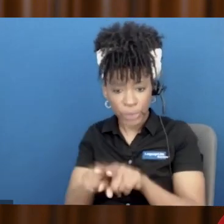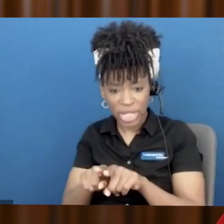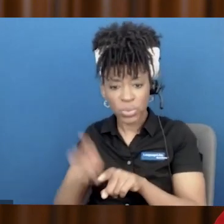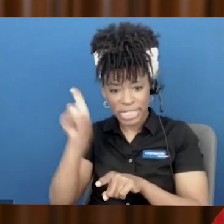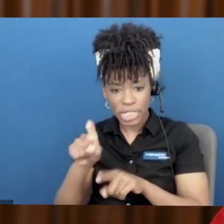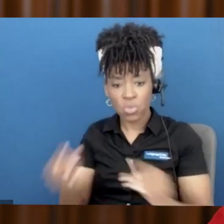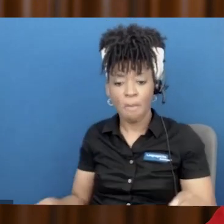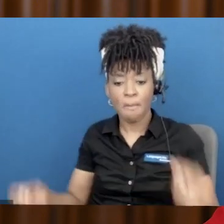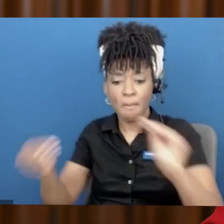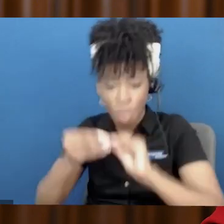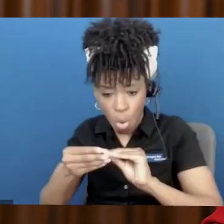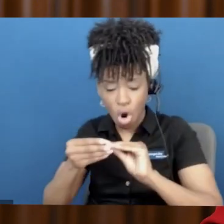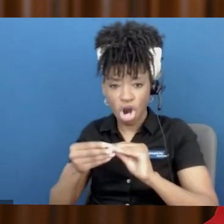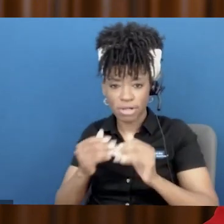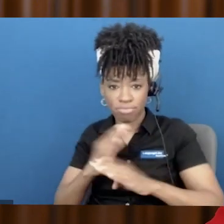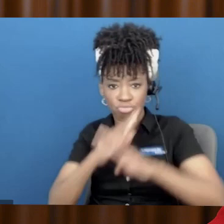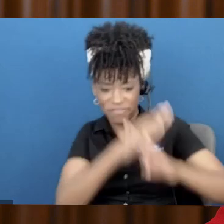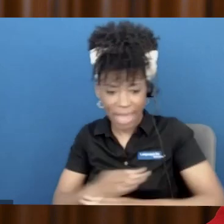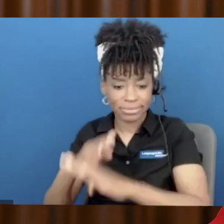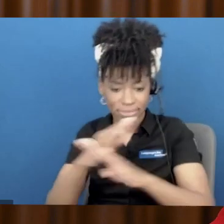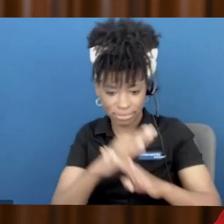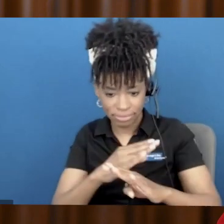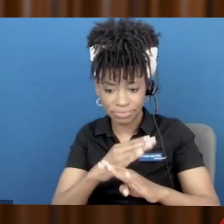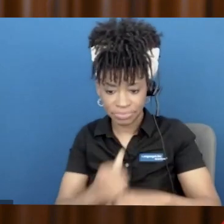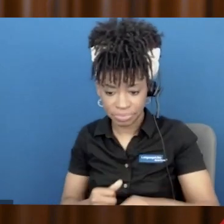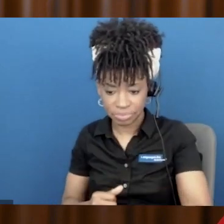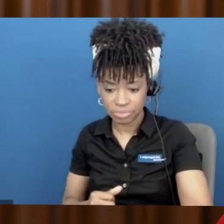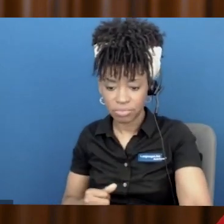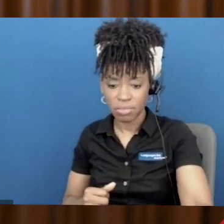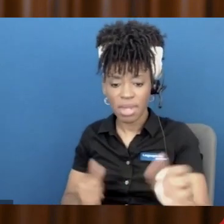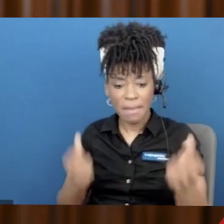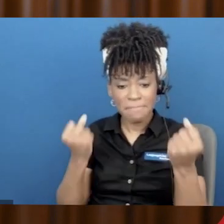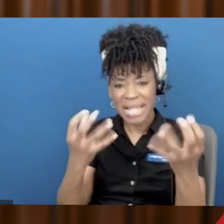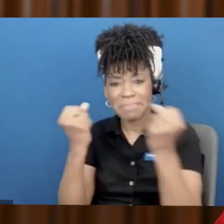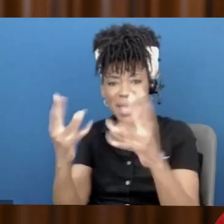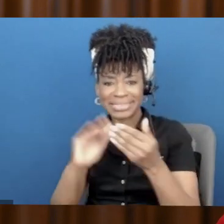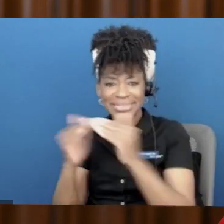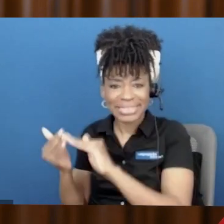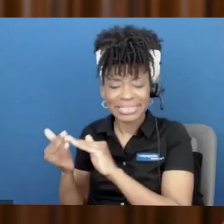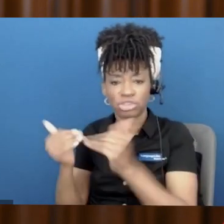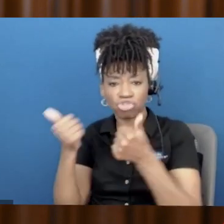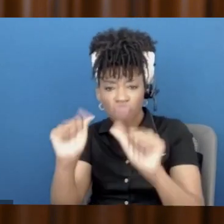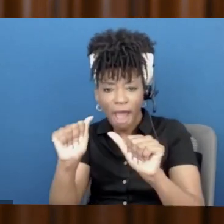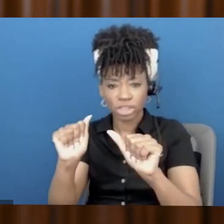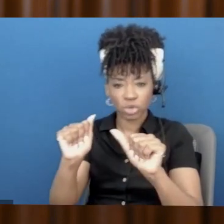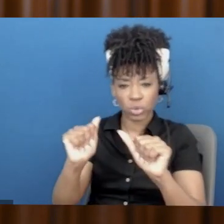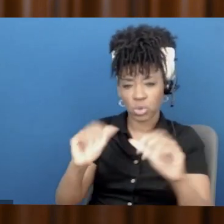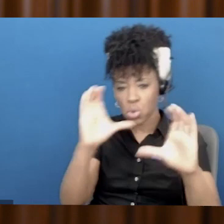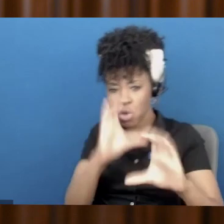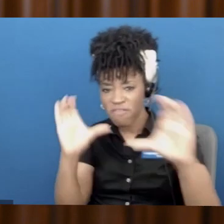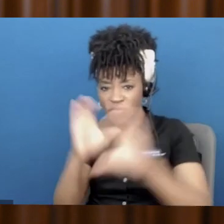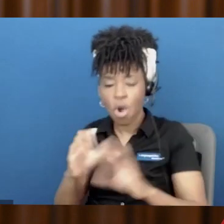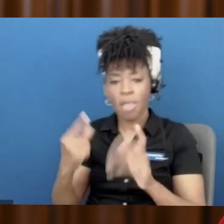side. There are programs working in cities across the country to interrupt gun violence, and we need to find the model that will work